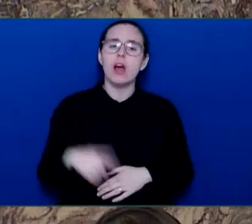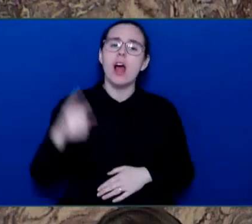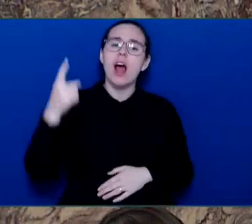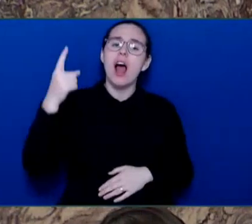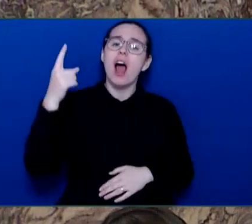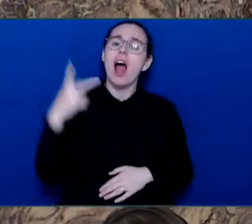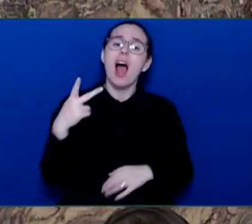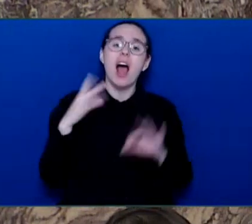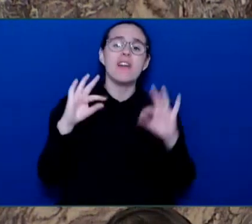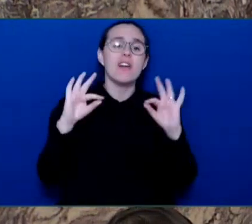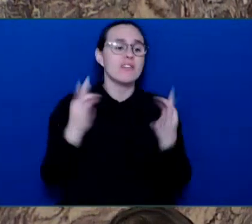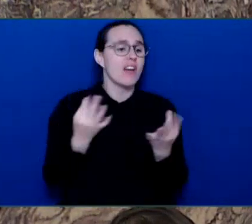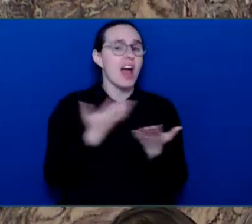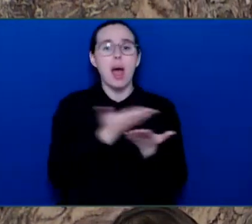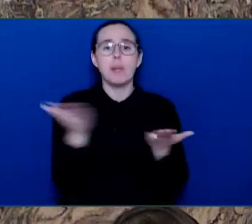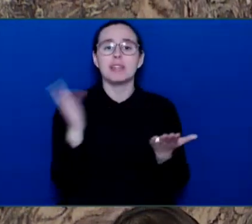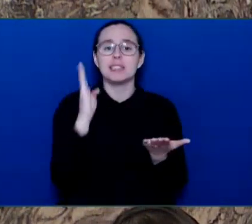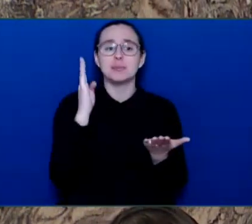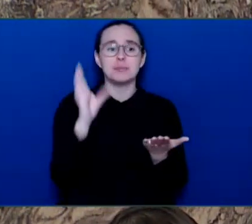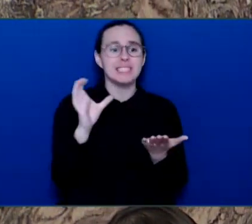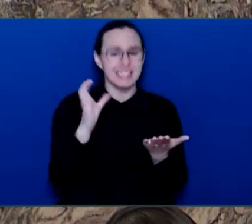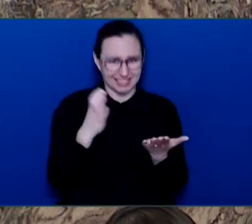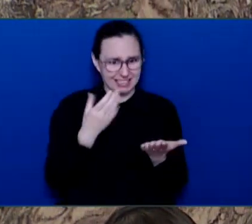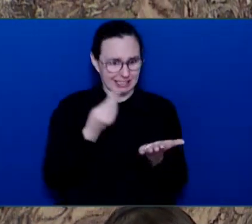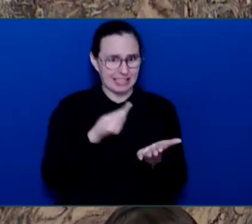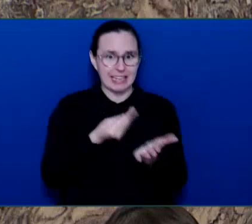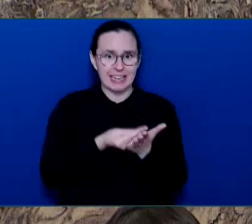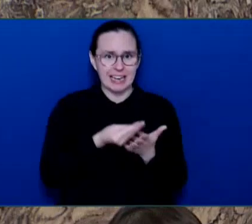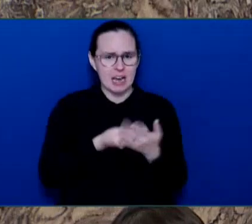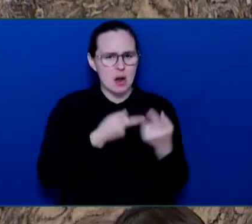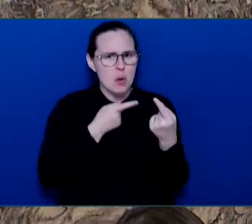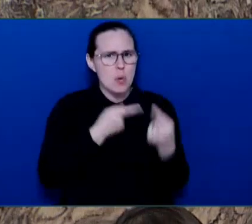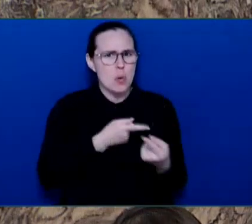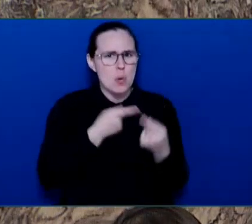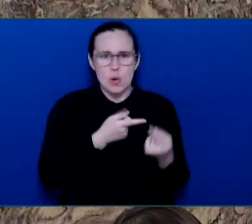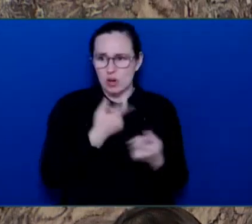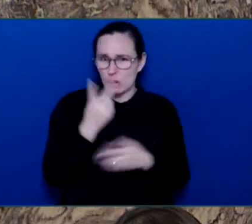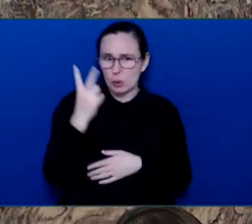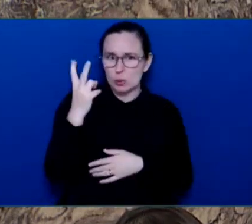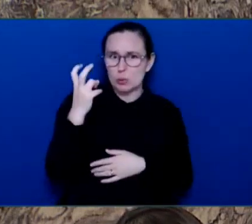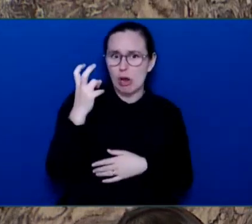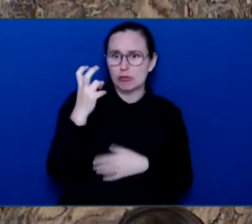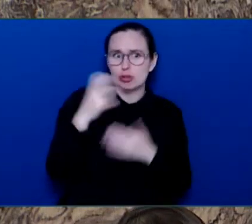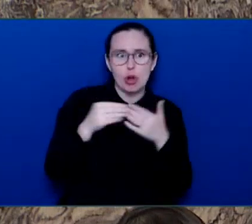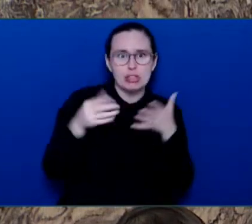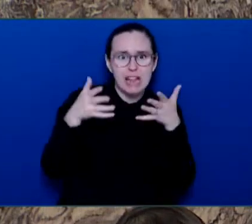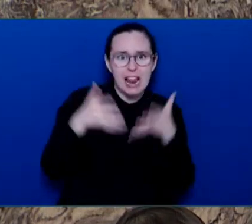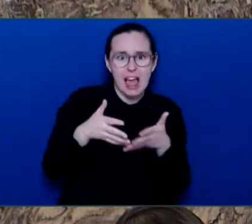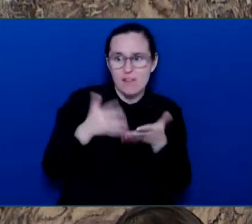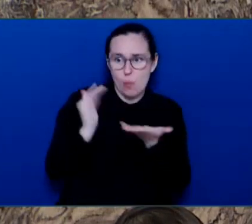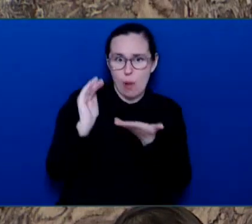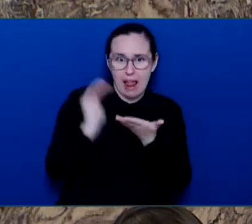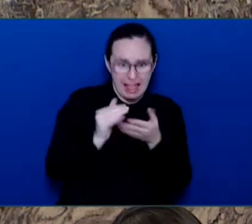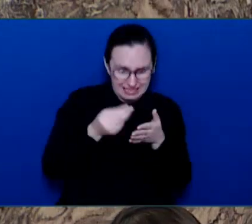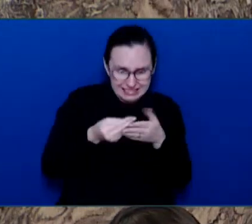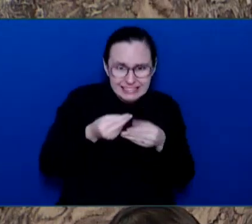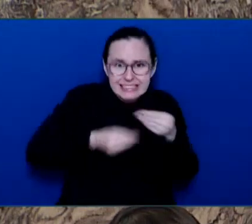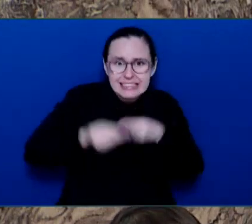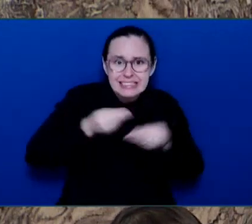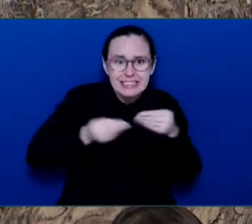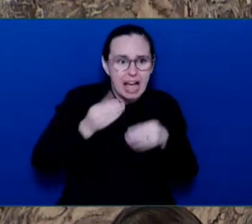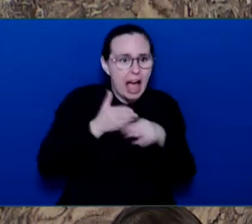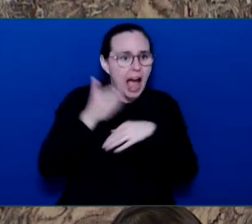end of the month, every dollar is crucial. Yet under the NDP's Clean BC scheme, these families are facing a